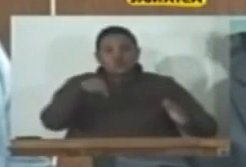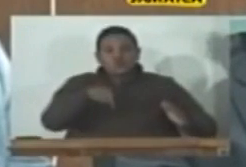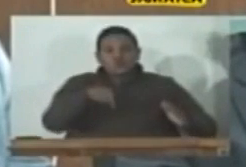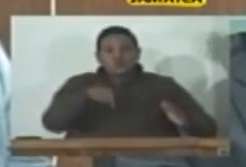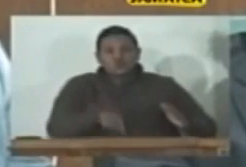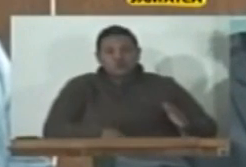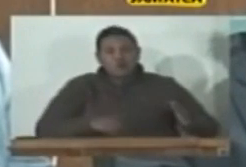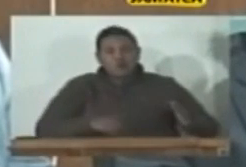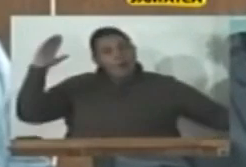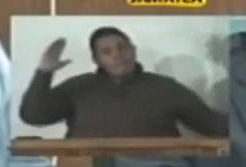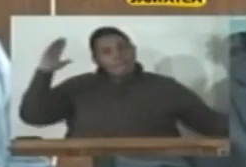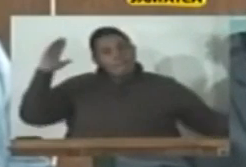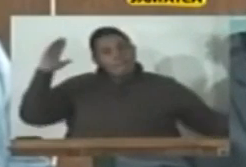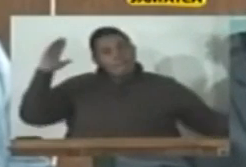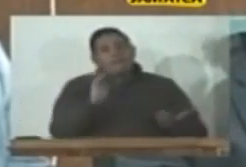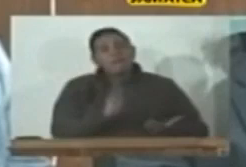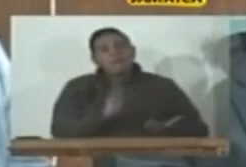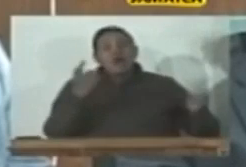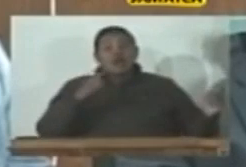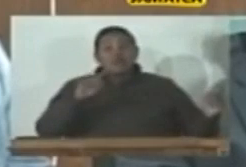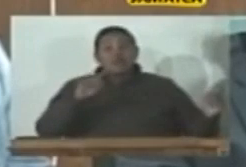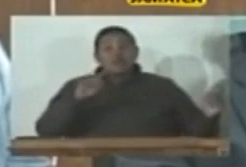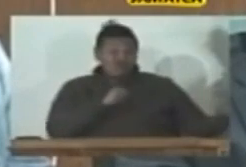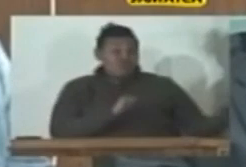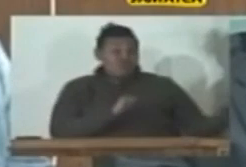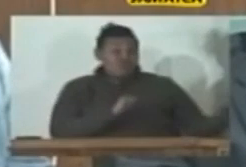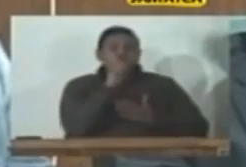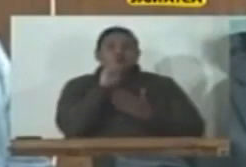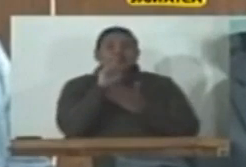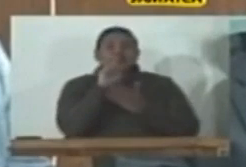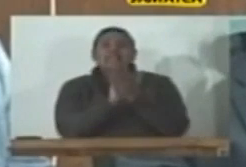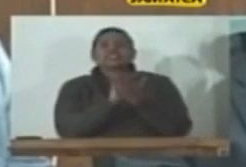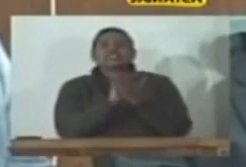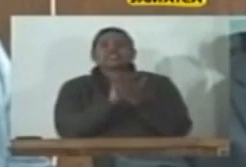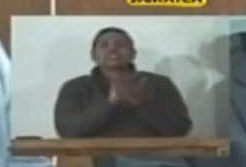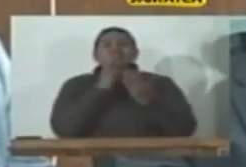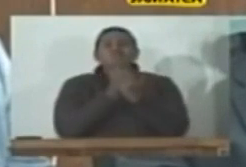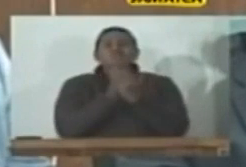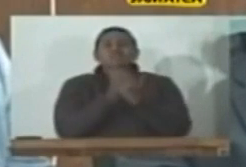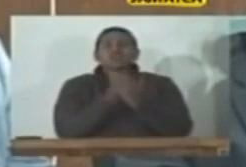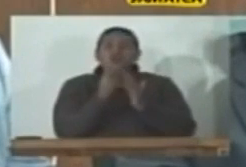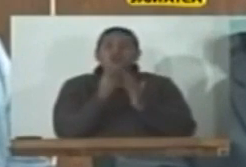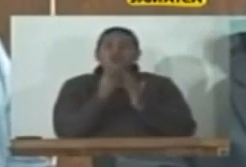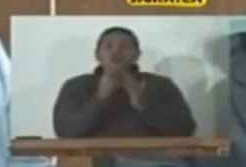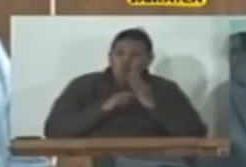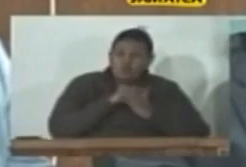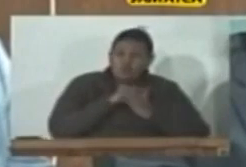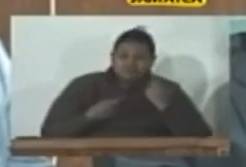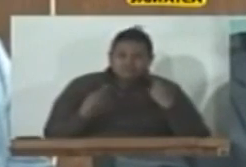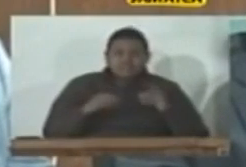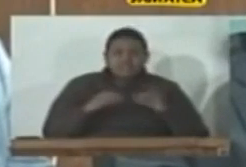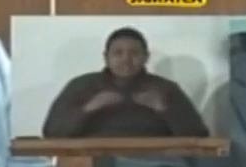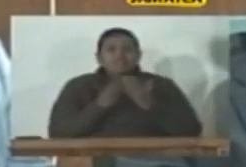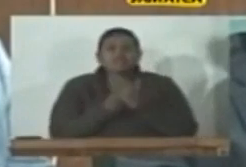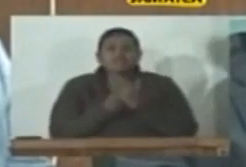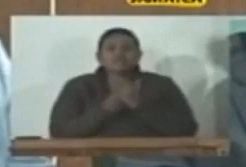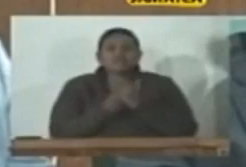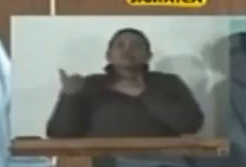of fiscal rules in the Fiscal Responsibility Framework of 2013. And